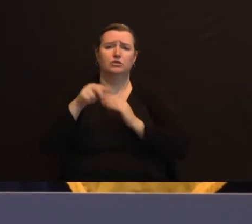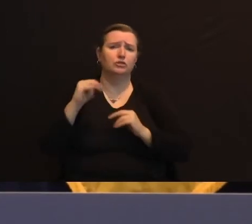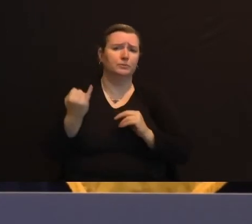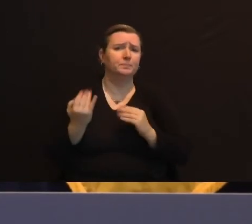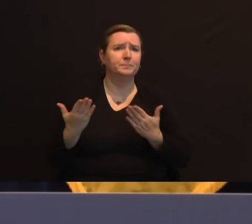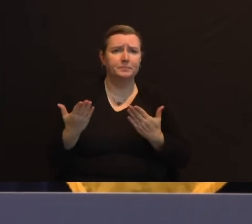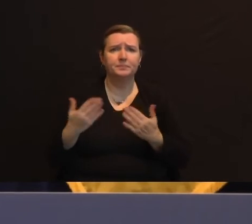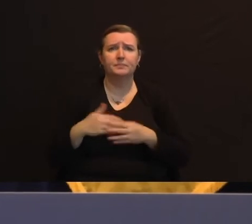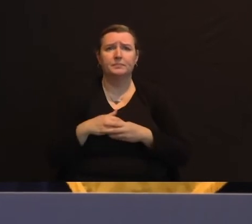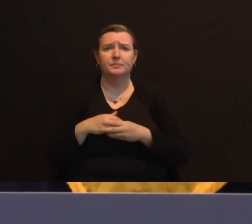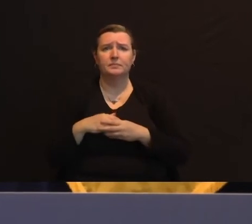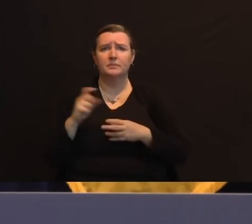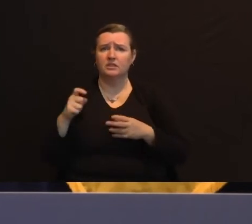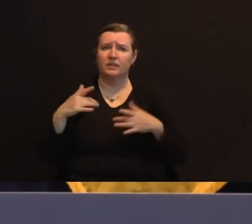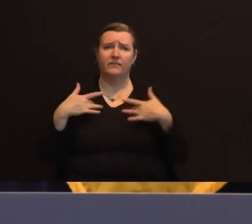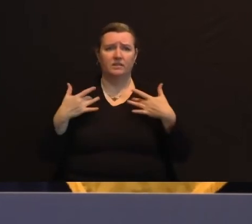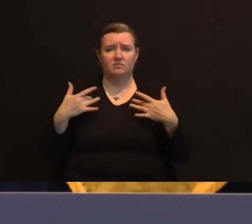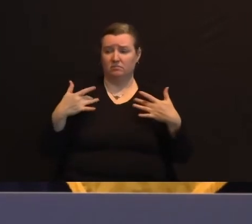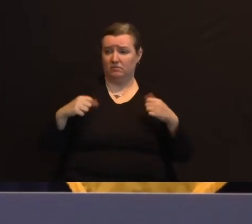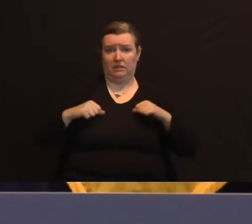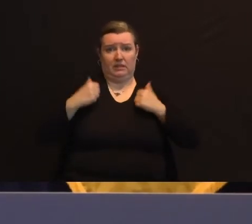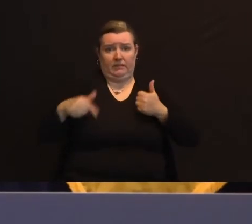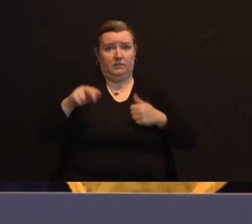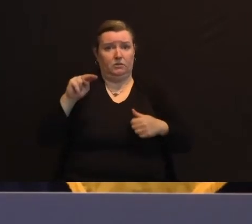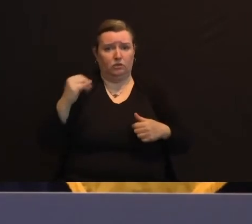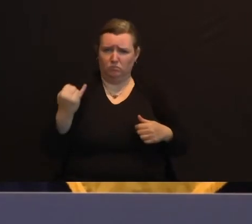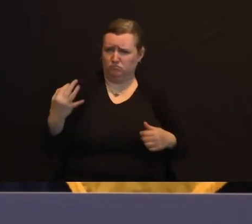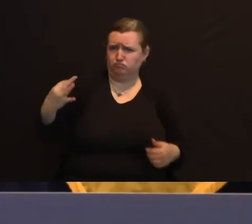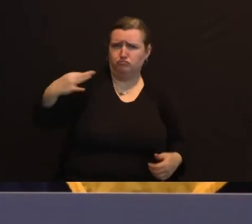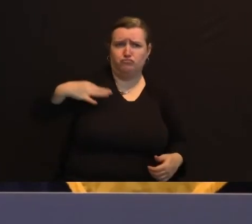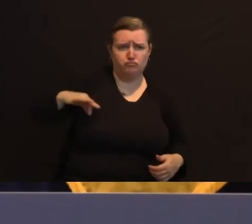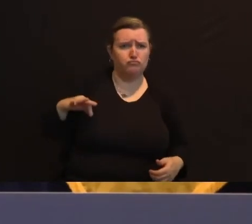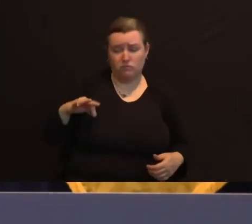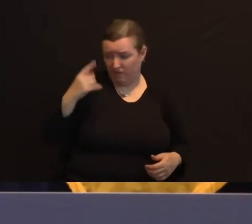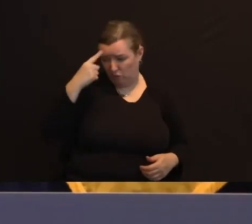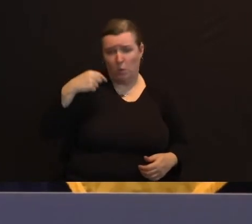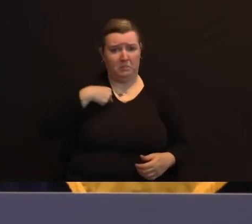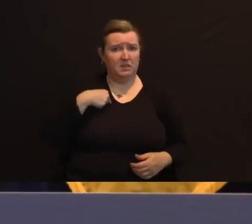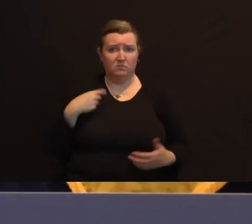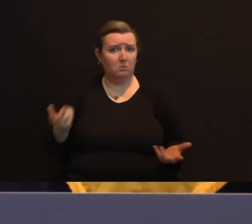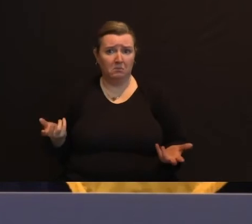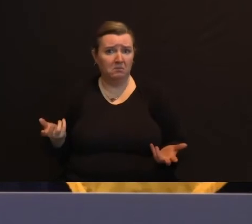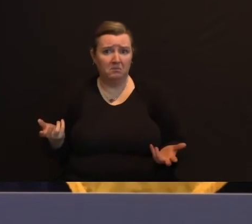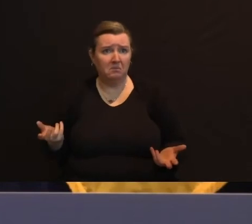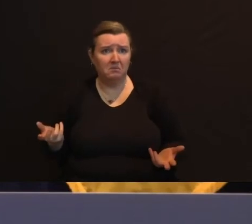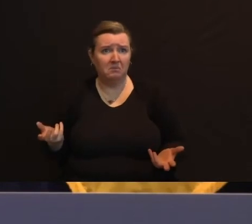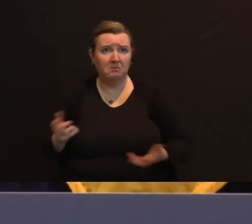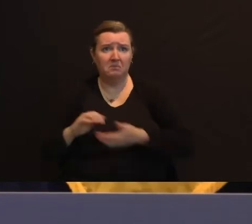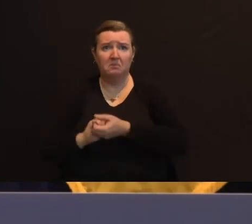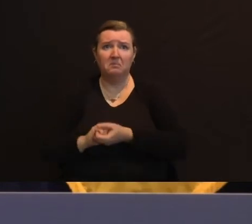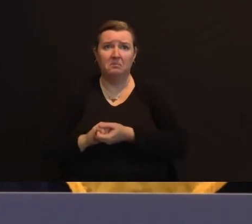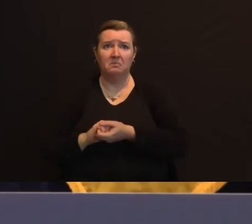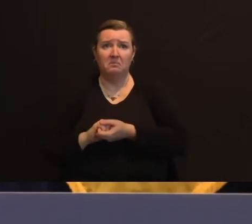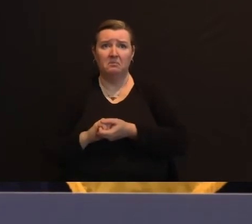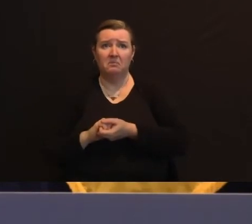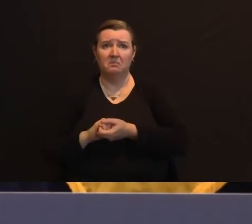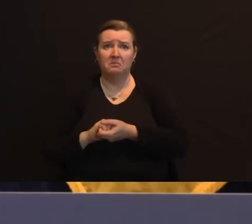in this state, that what they pay in to get all of what I've just said and the quality of life and everything else is a